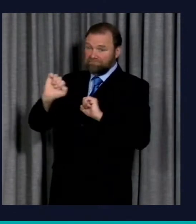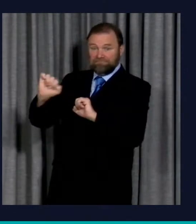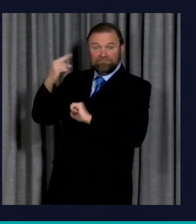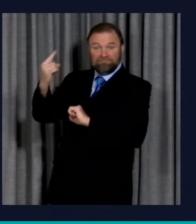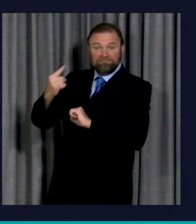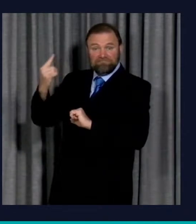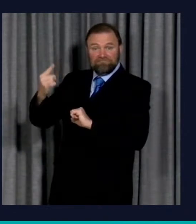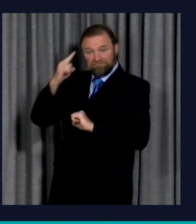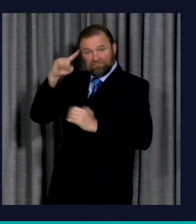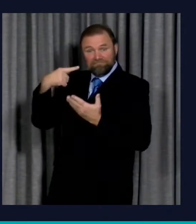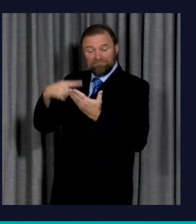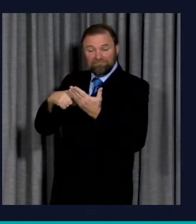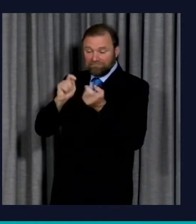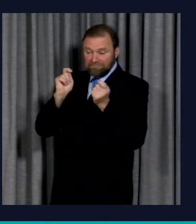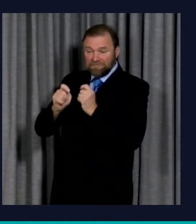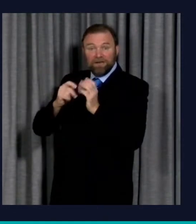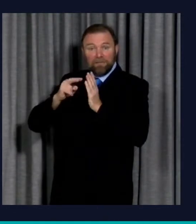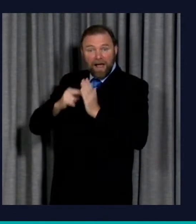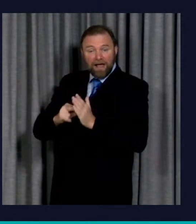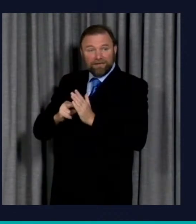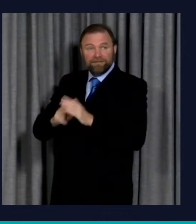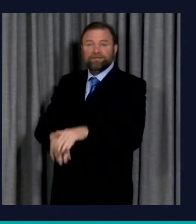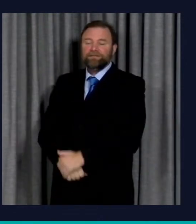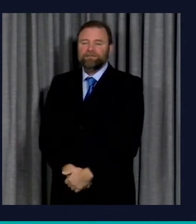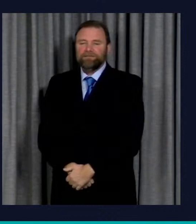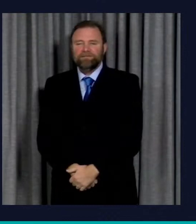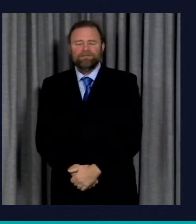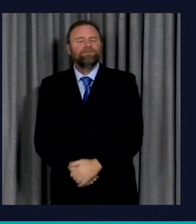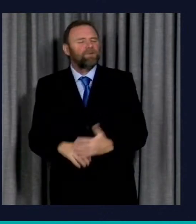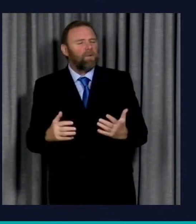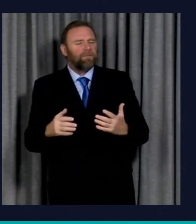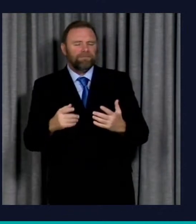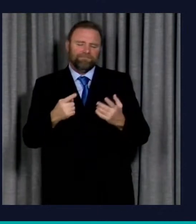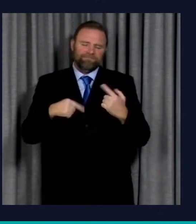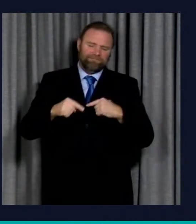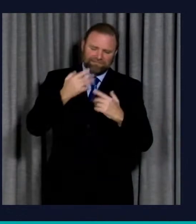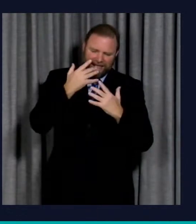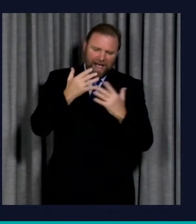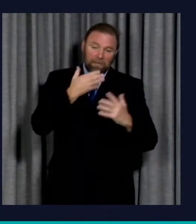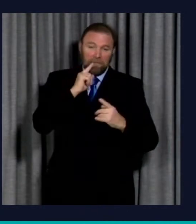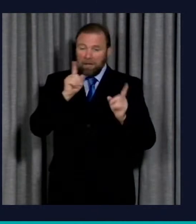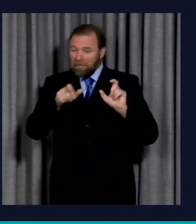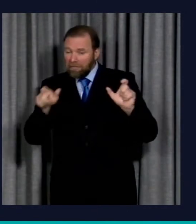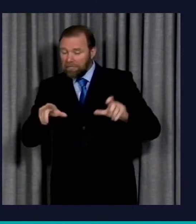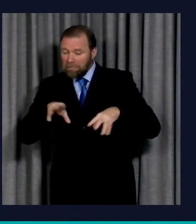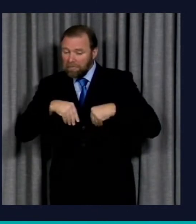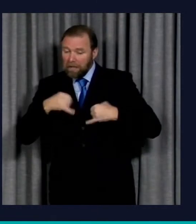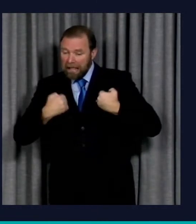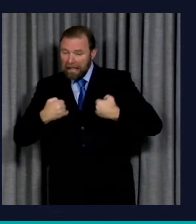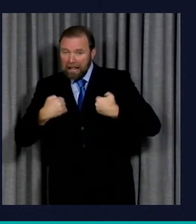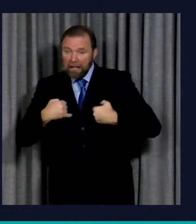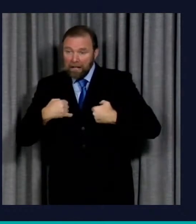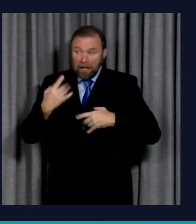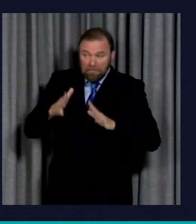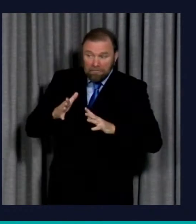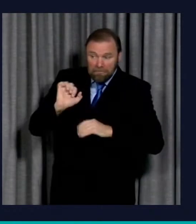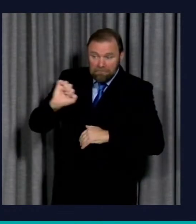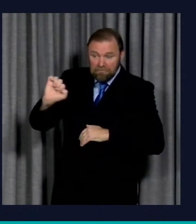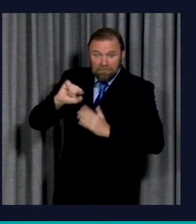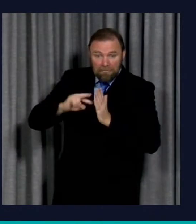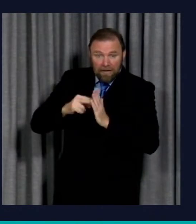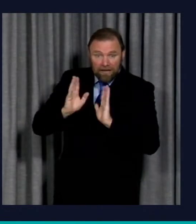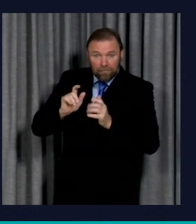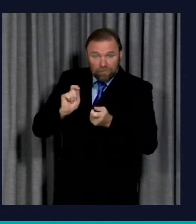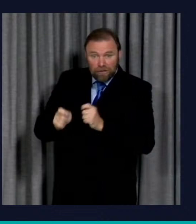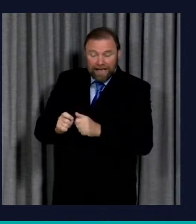plans for Christmas in the light of the number of people who we see falling ill with coronavirus here in Wales. And I was